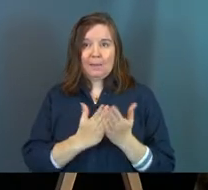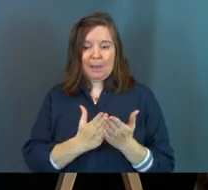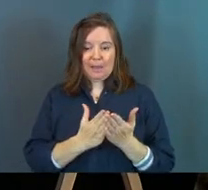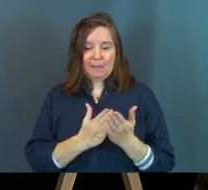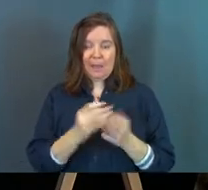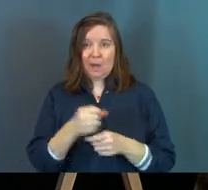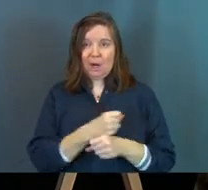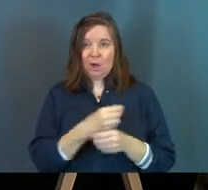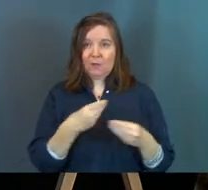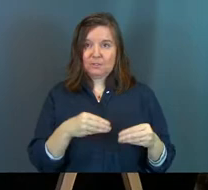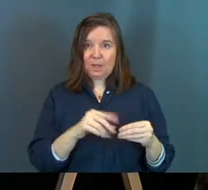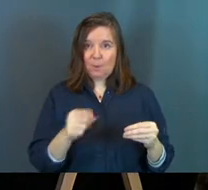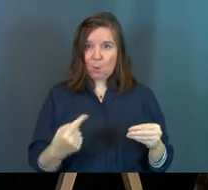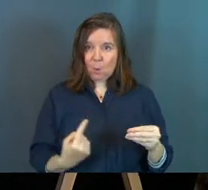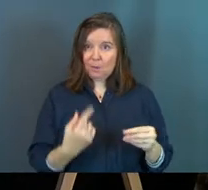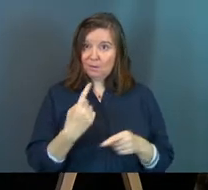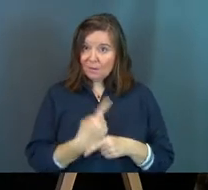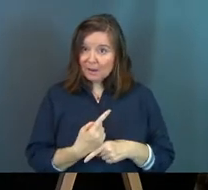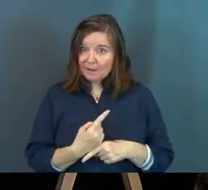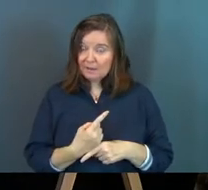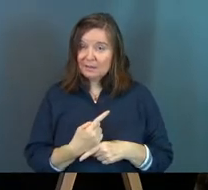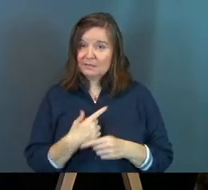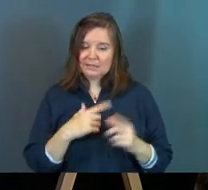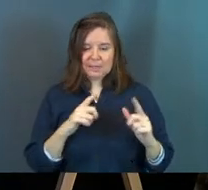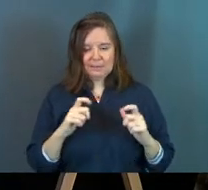at a coffee shop, right?